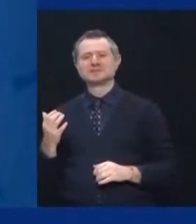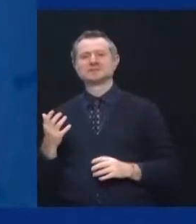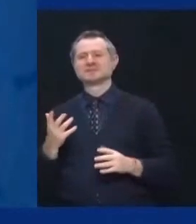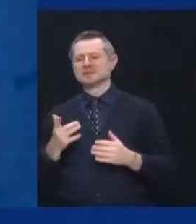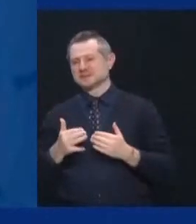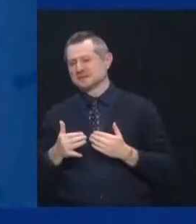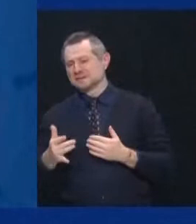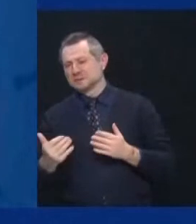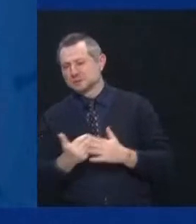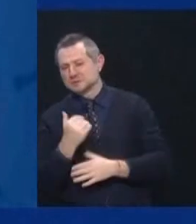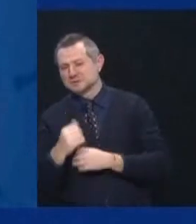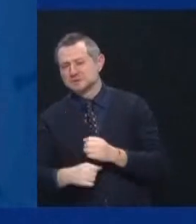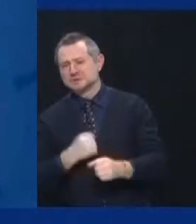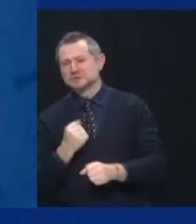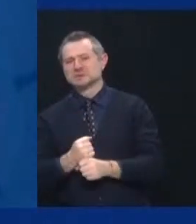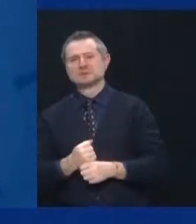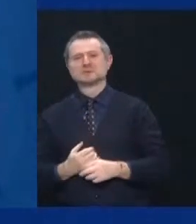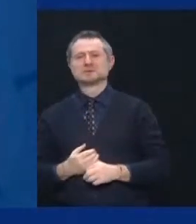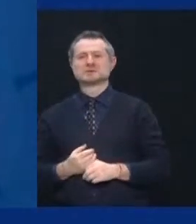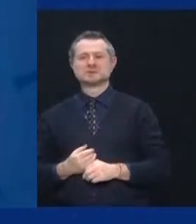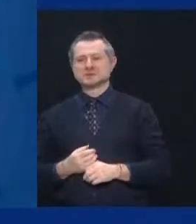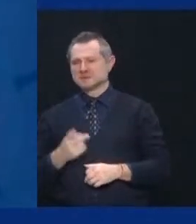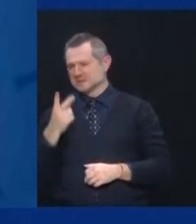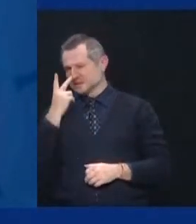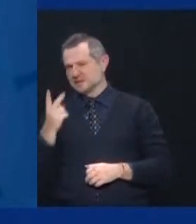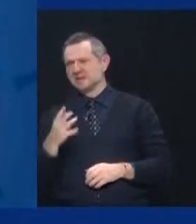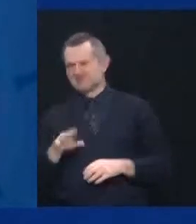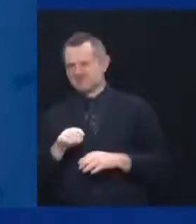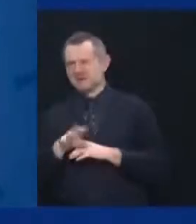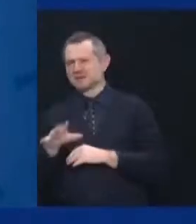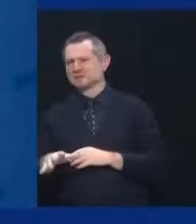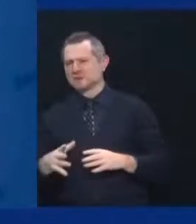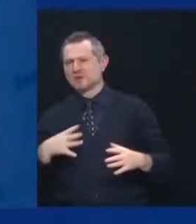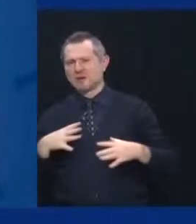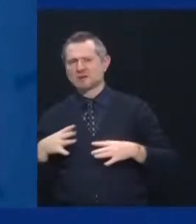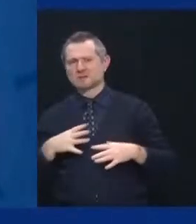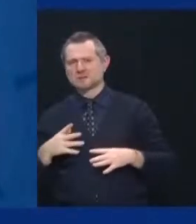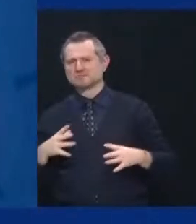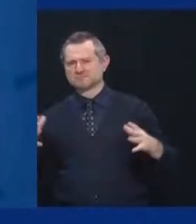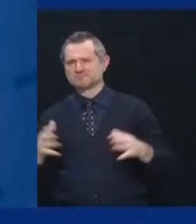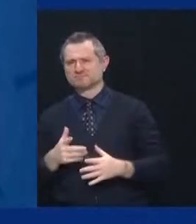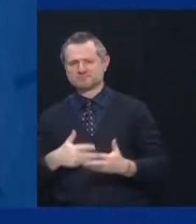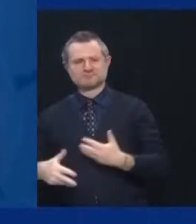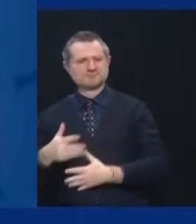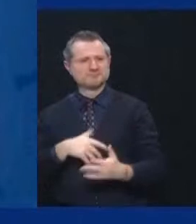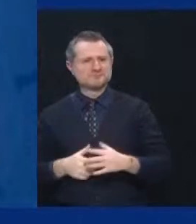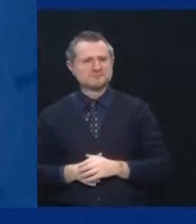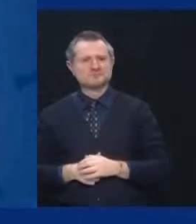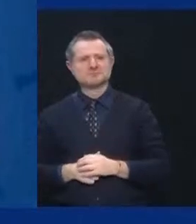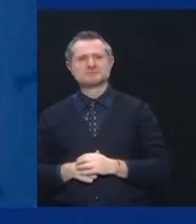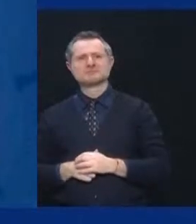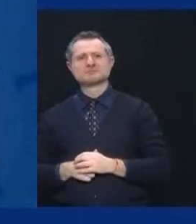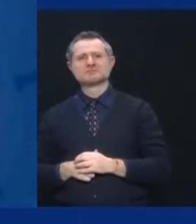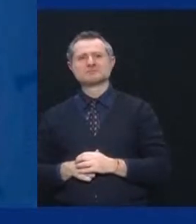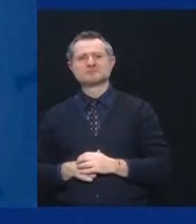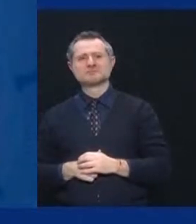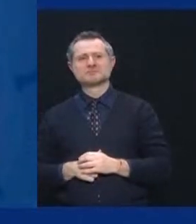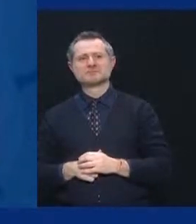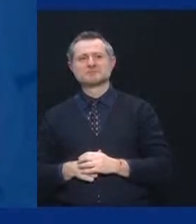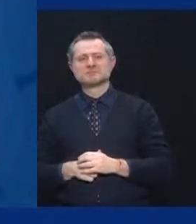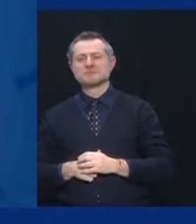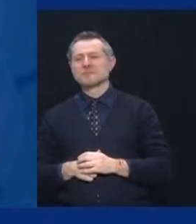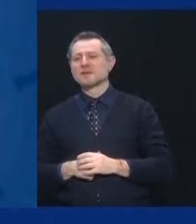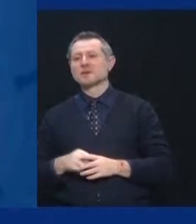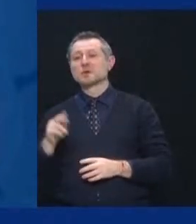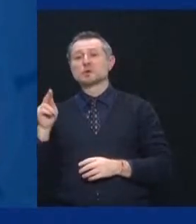We're still measuring the effect of the holiday gatherings, and that'll be clear over the past several days. New York